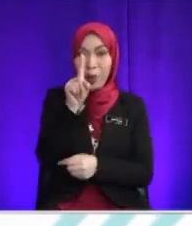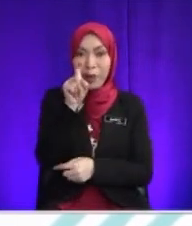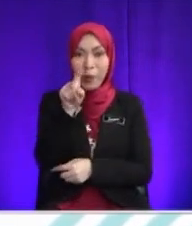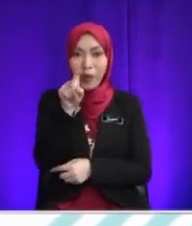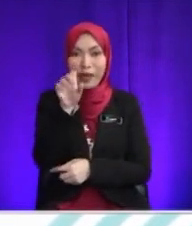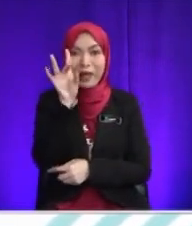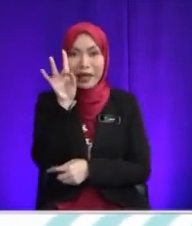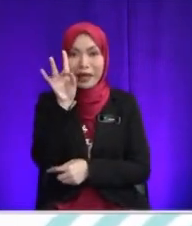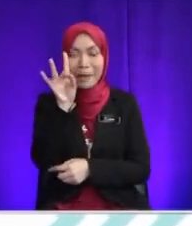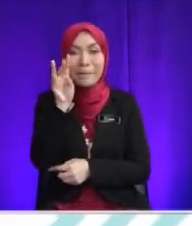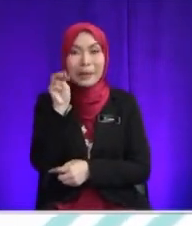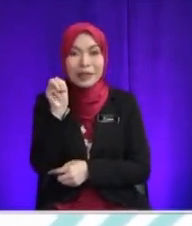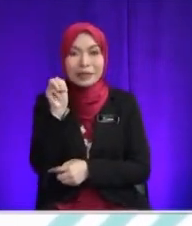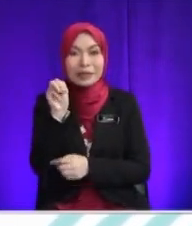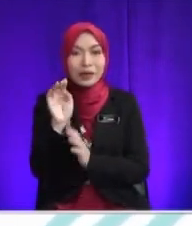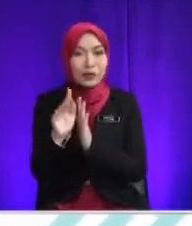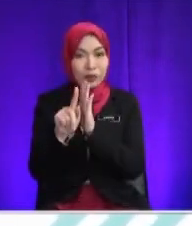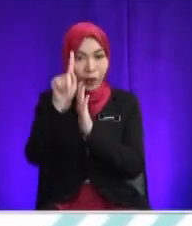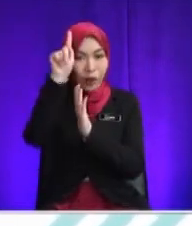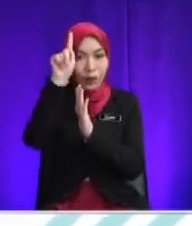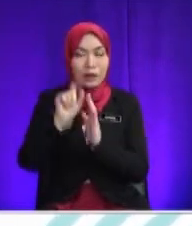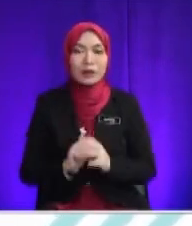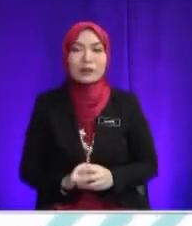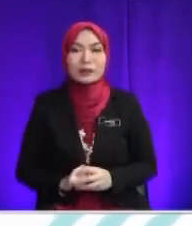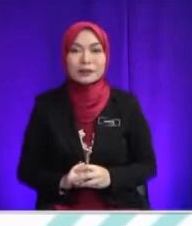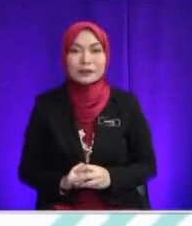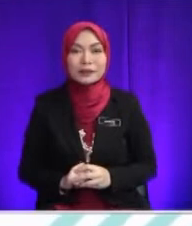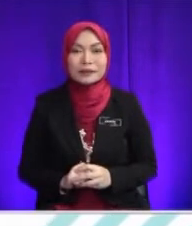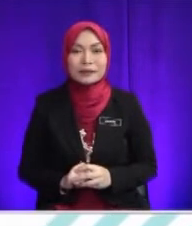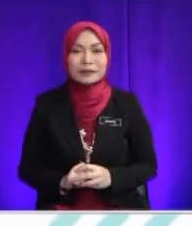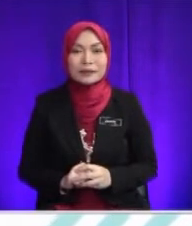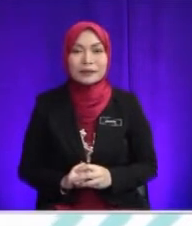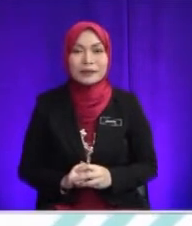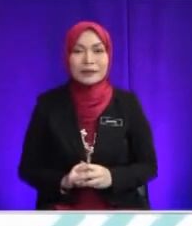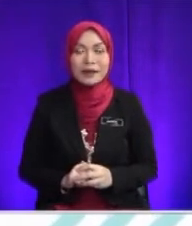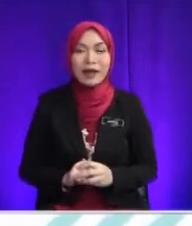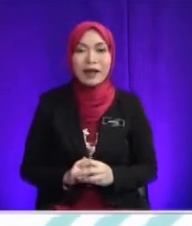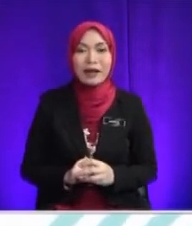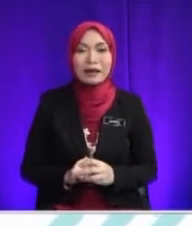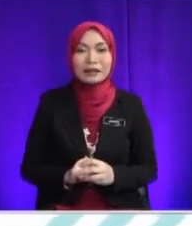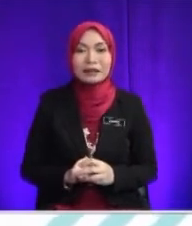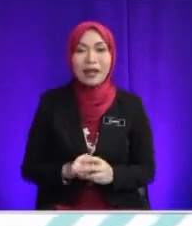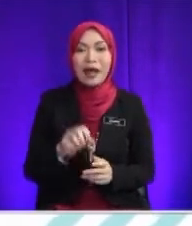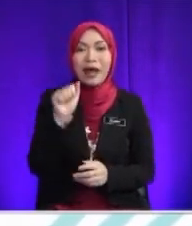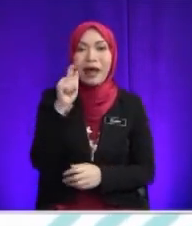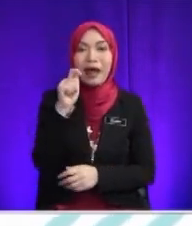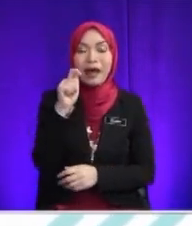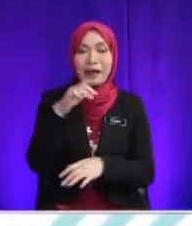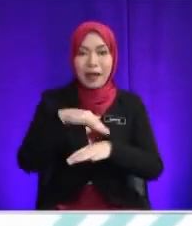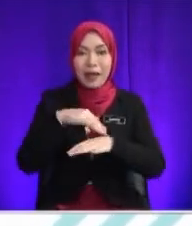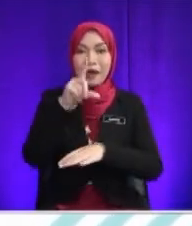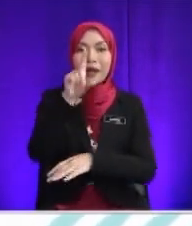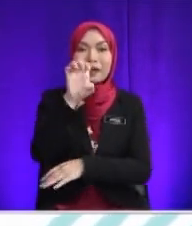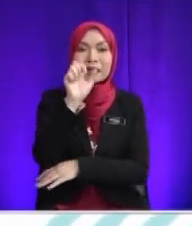I think the answer is he was 1.8 meter tall or more. Okay, so when they mention at least, the minimum must be 1.8